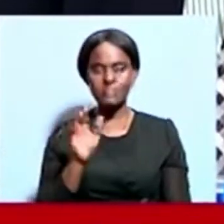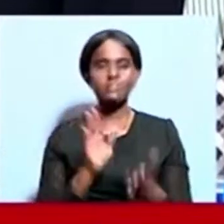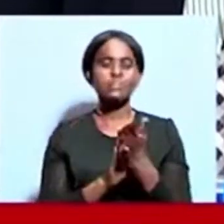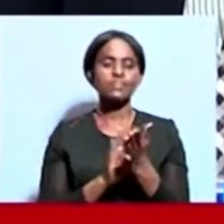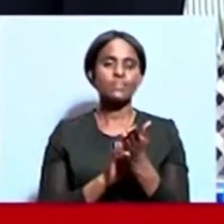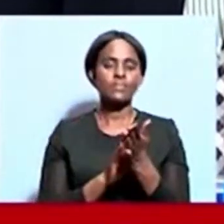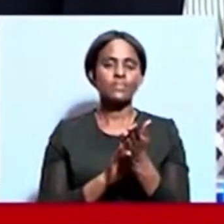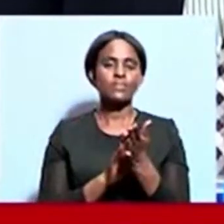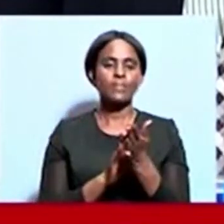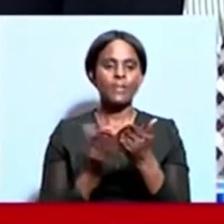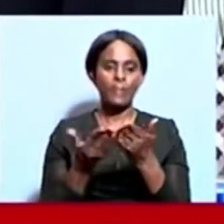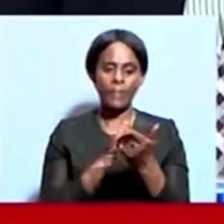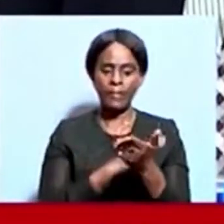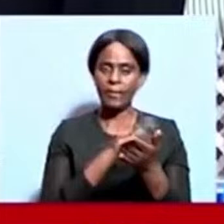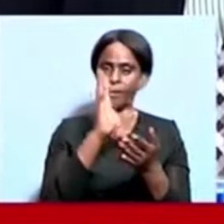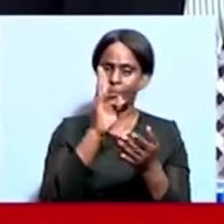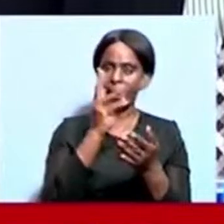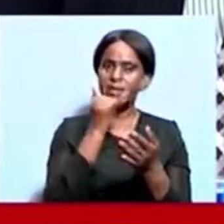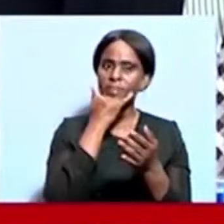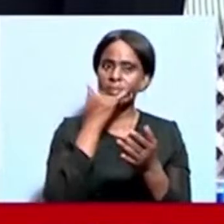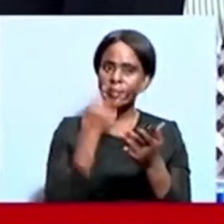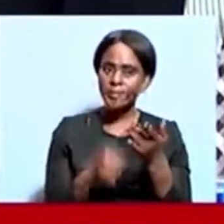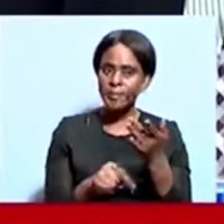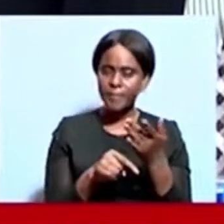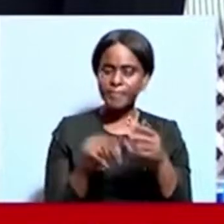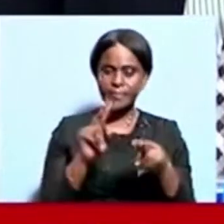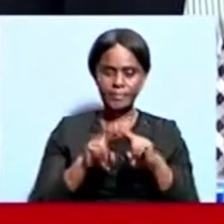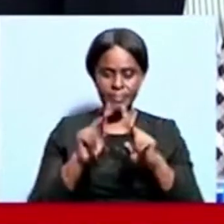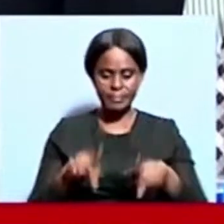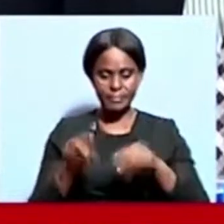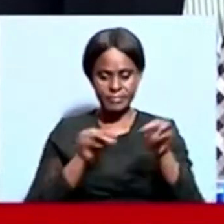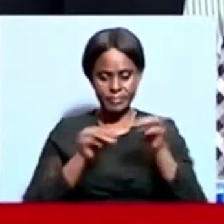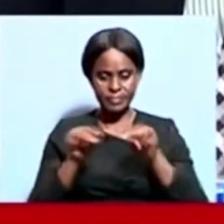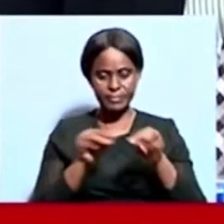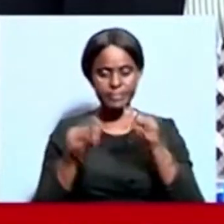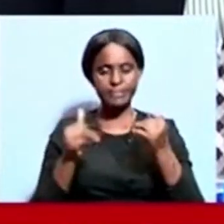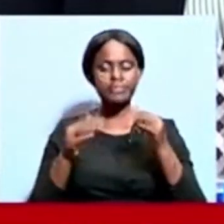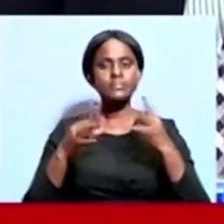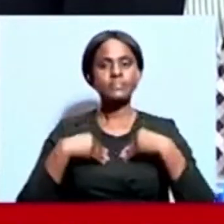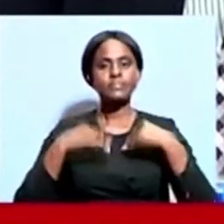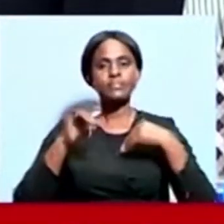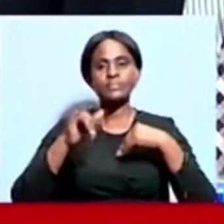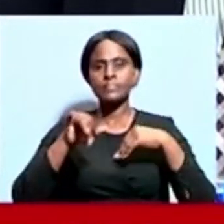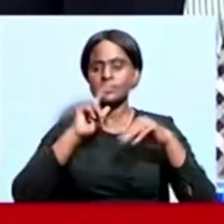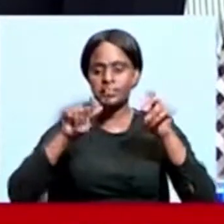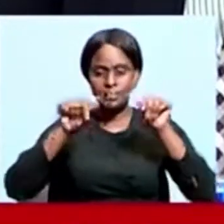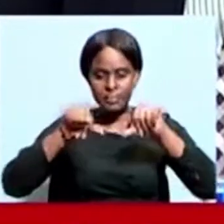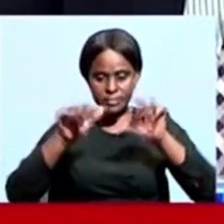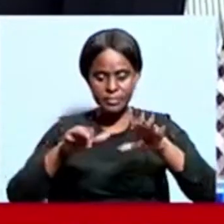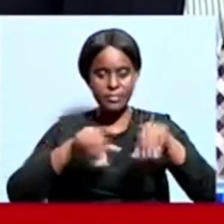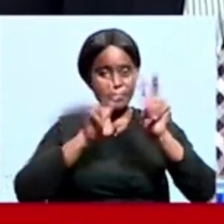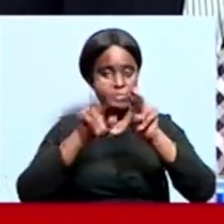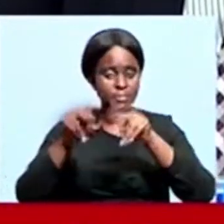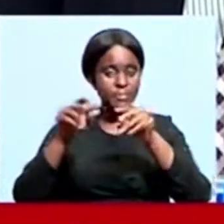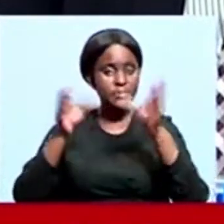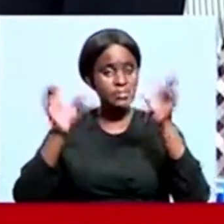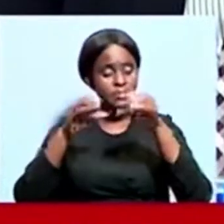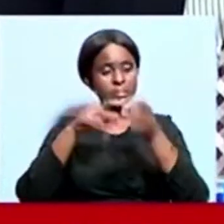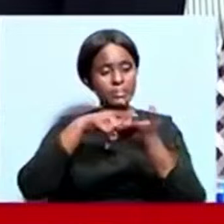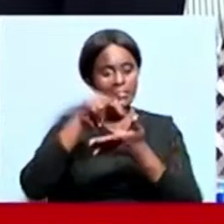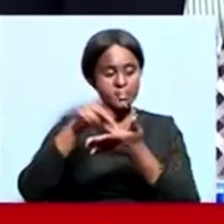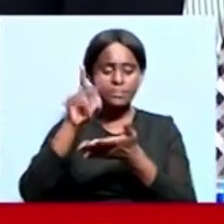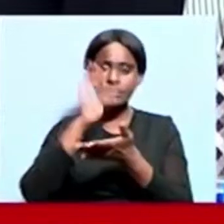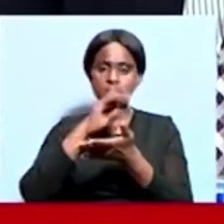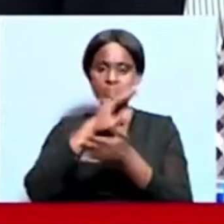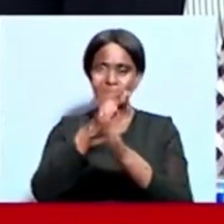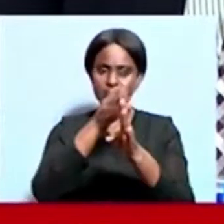We move to page 6, cause of query. Chair, management wishes to acknowledge the auditor's observation that the Council made a payment to